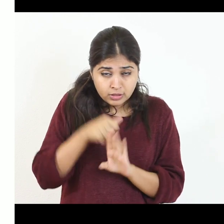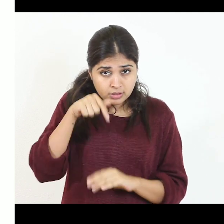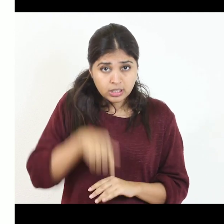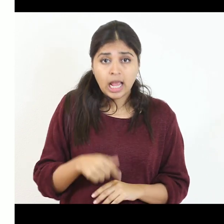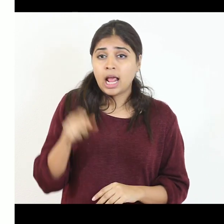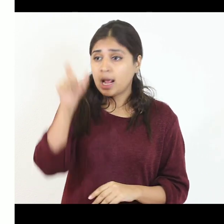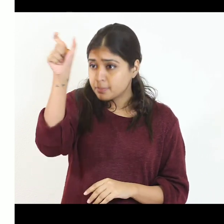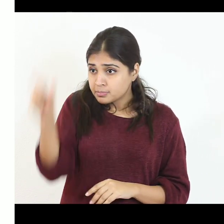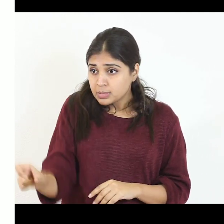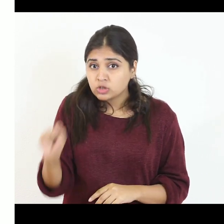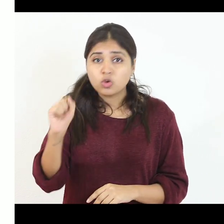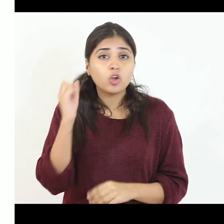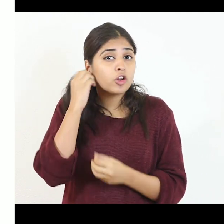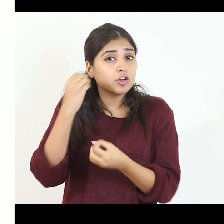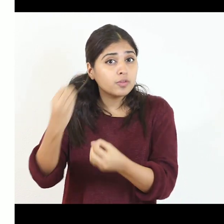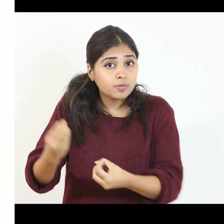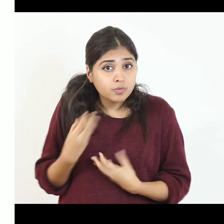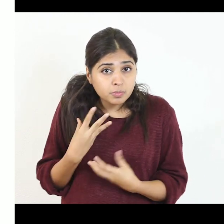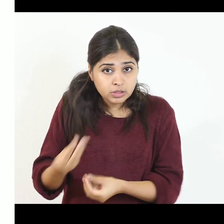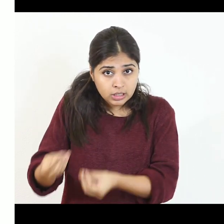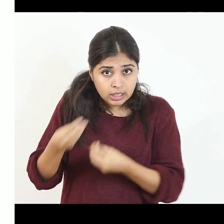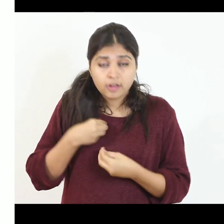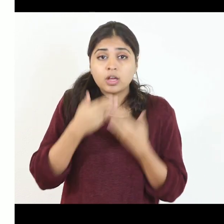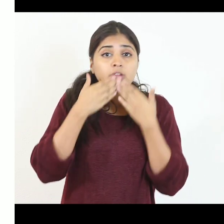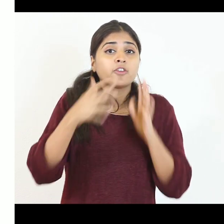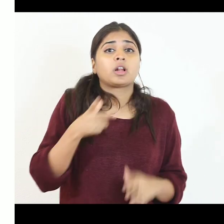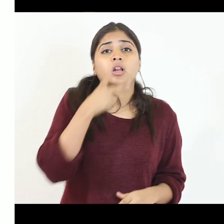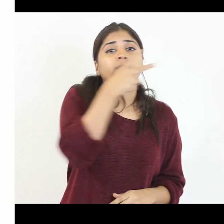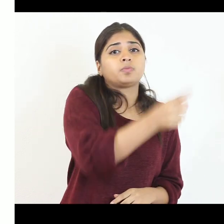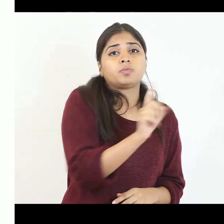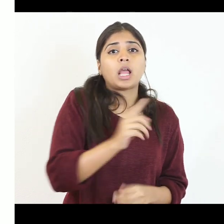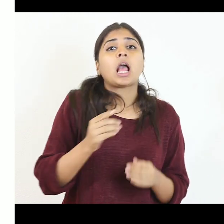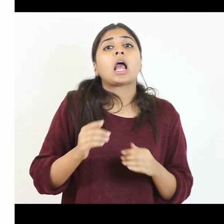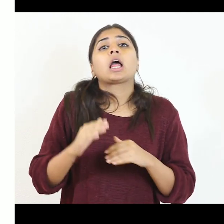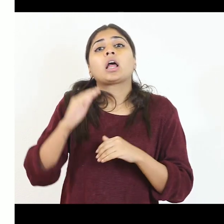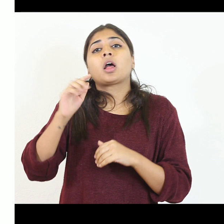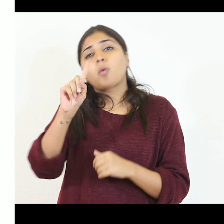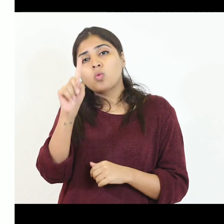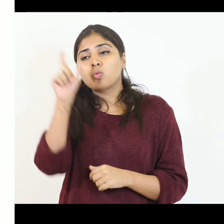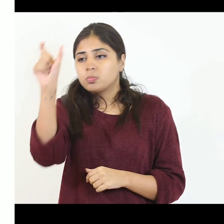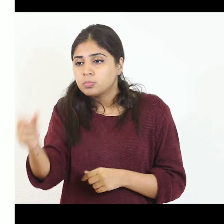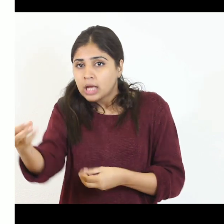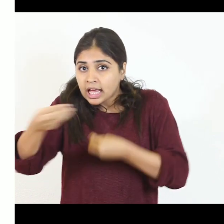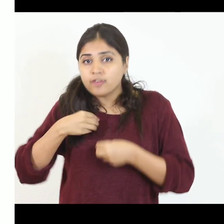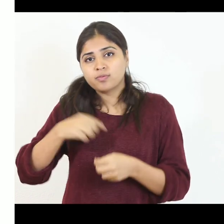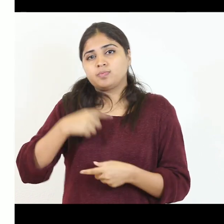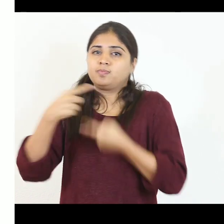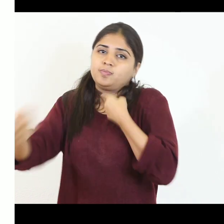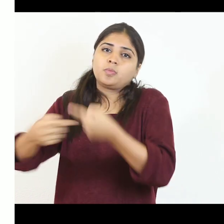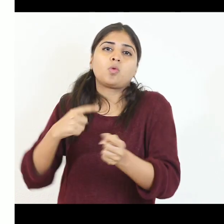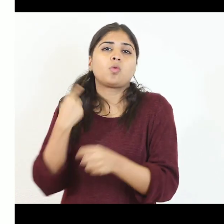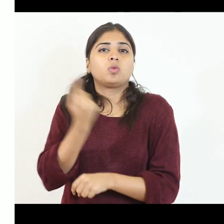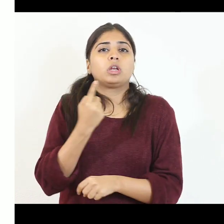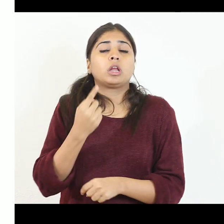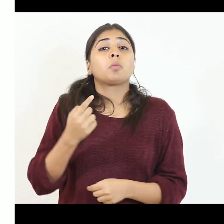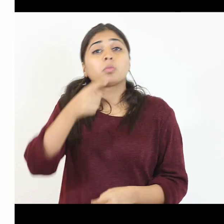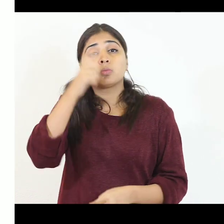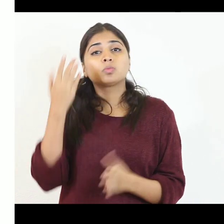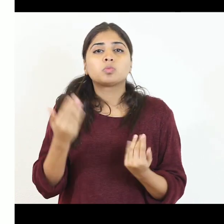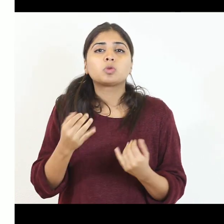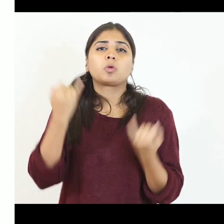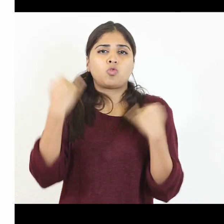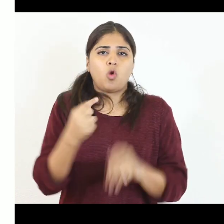confidentiality of client's data and not reveal it to any person other than the client, as it can lead to the misuse